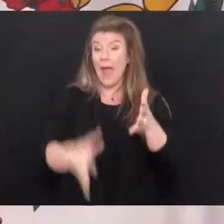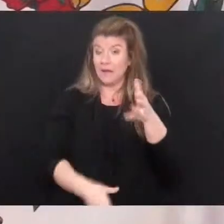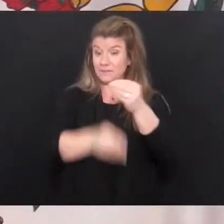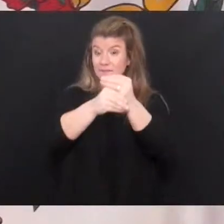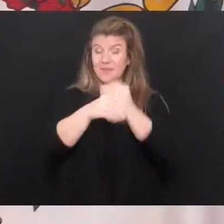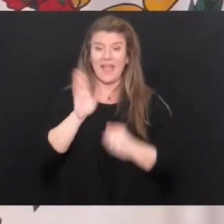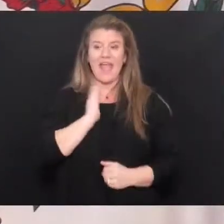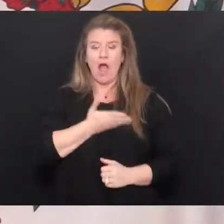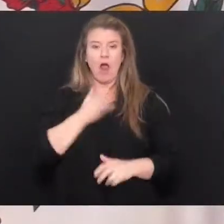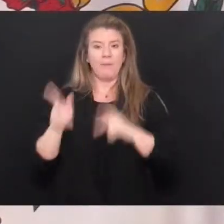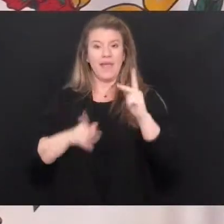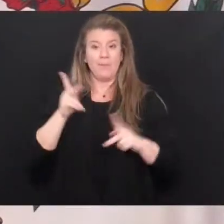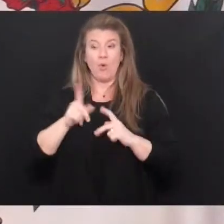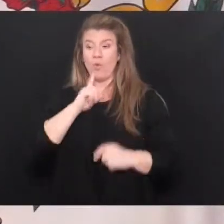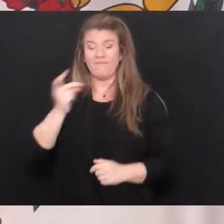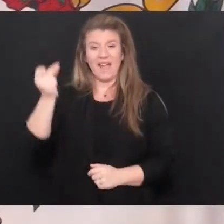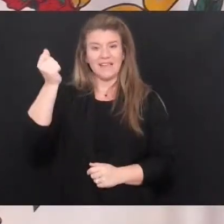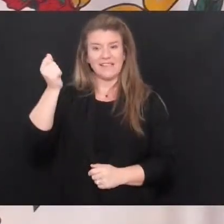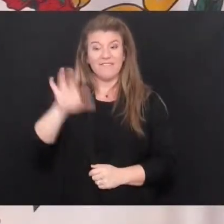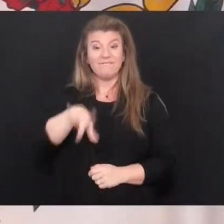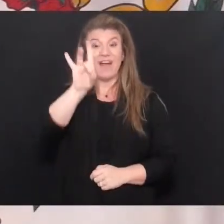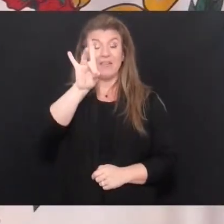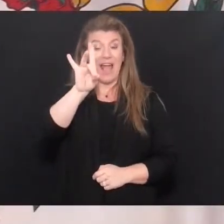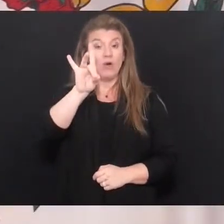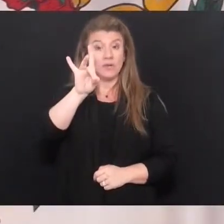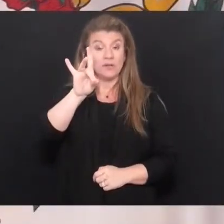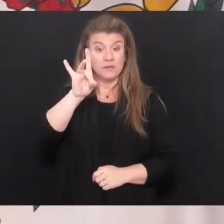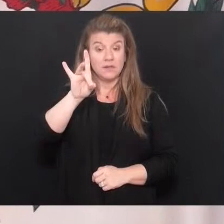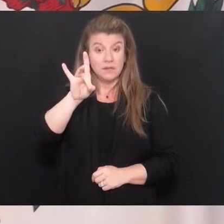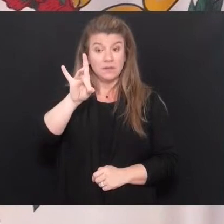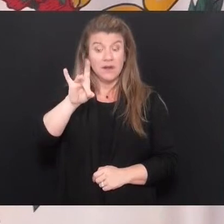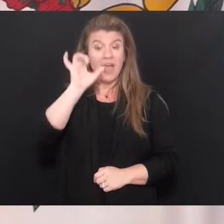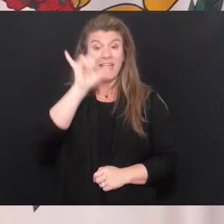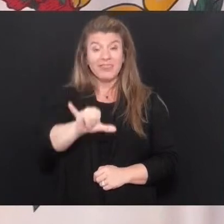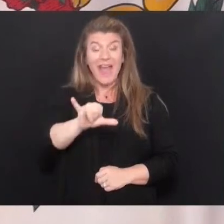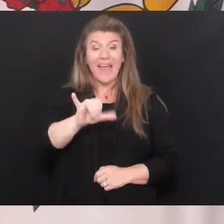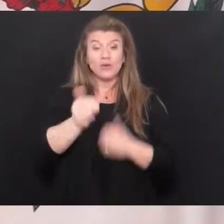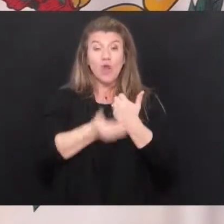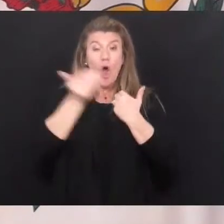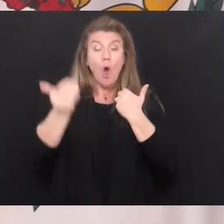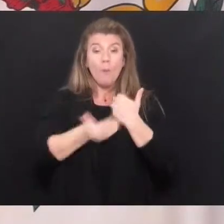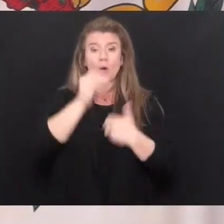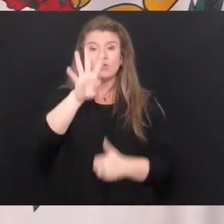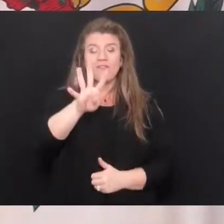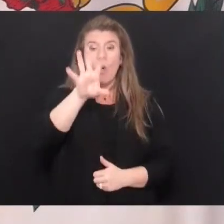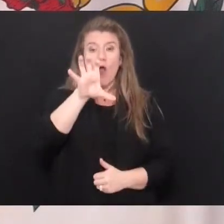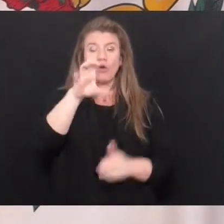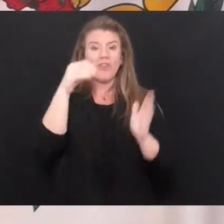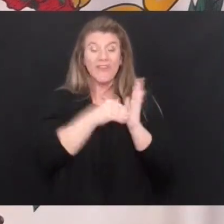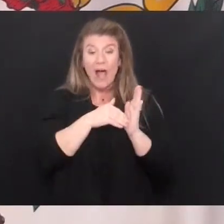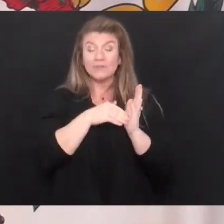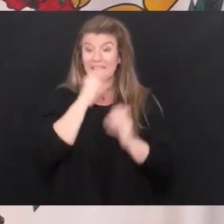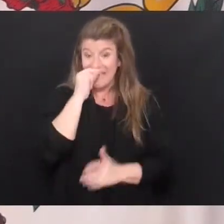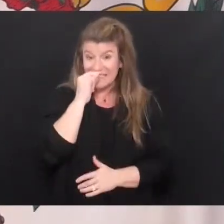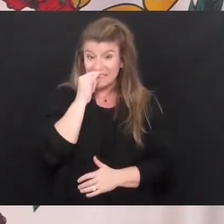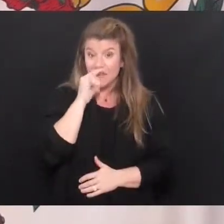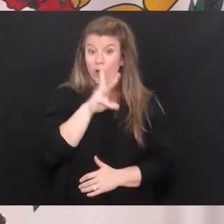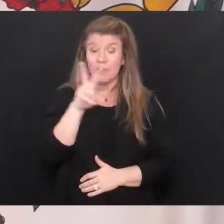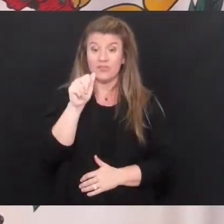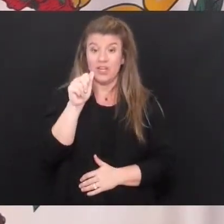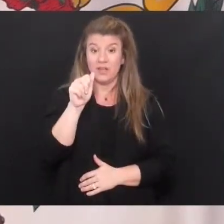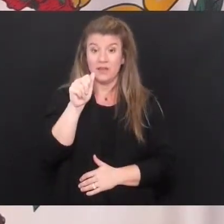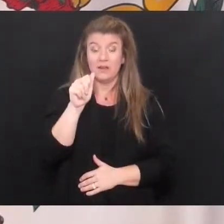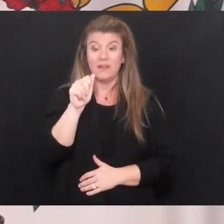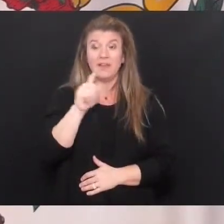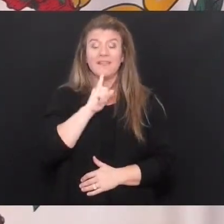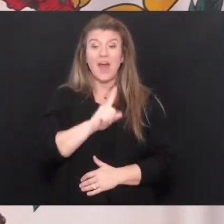Our people real quickly found out that there's almost 400,000 kids in West Virginia